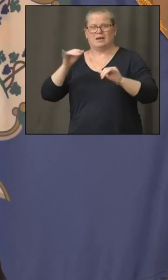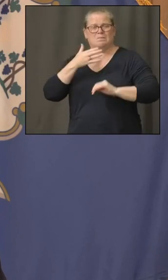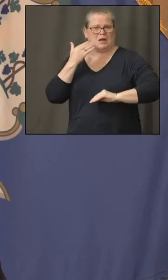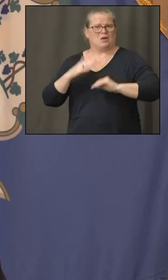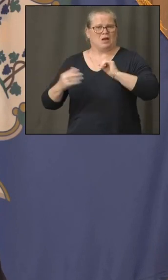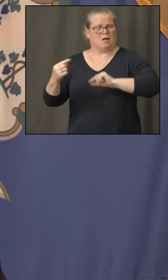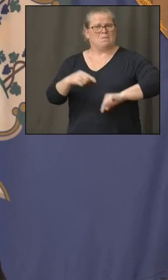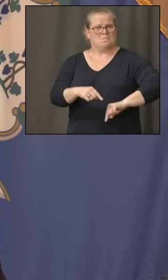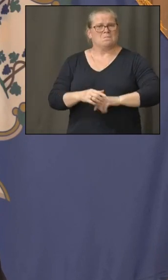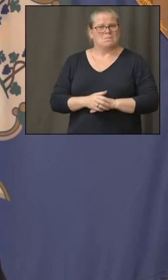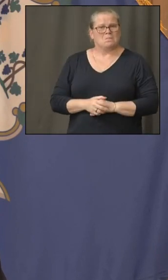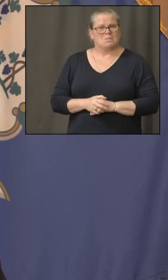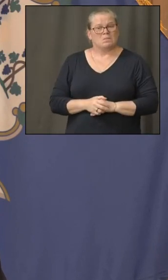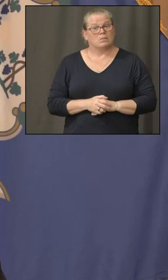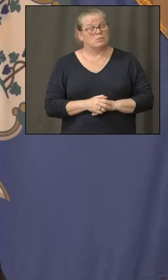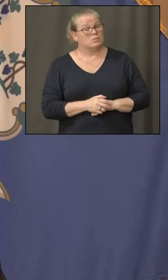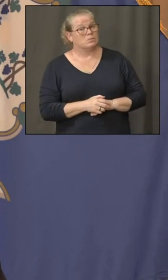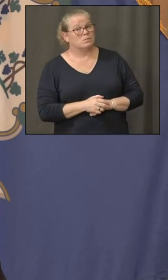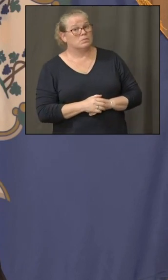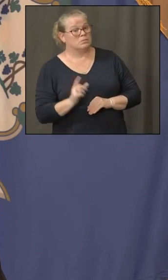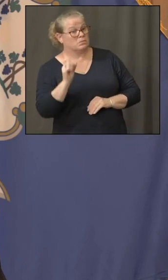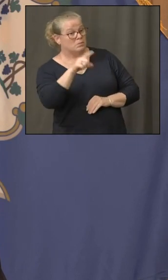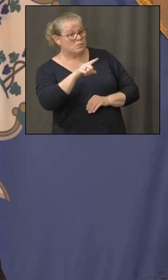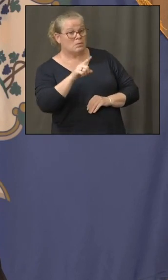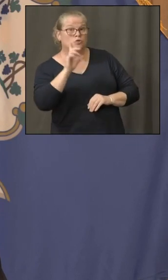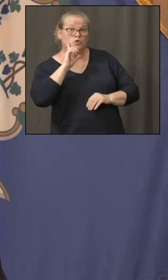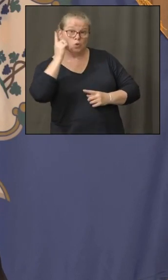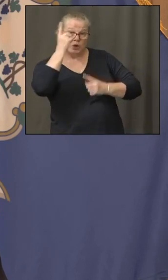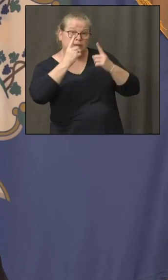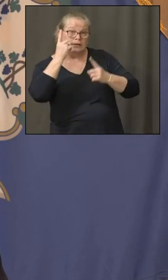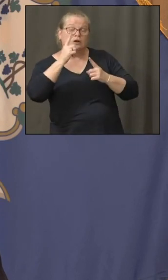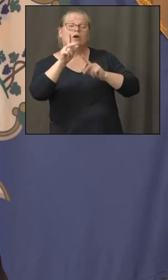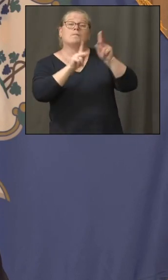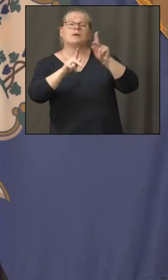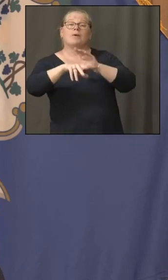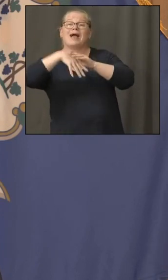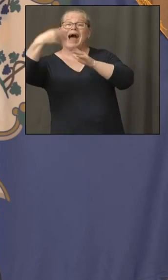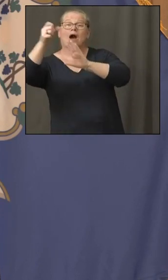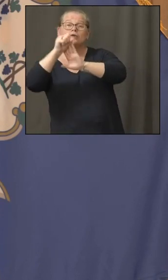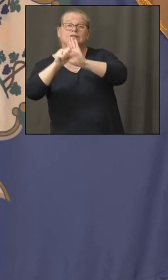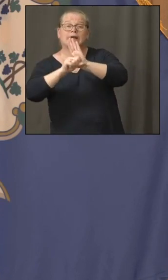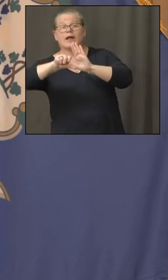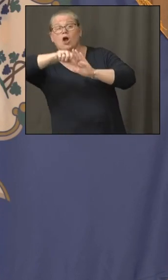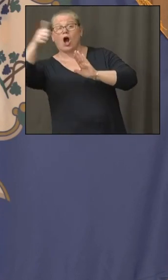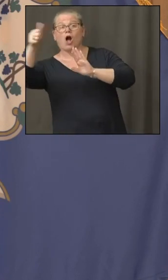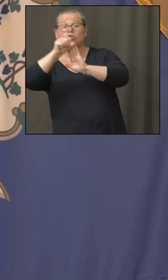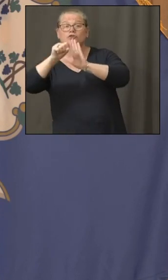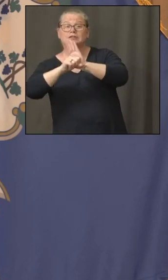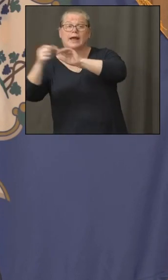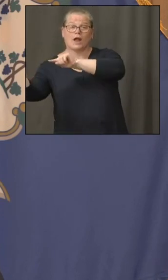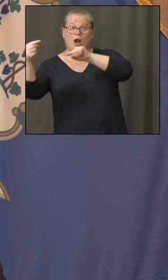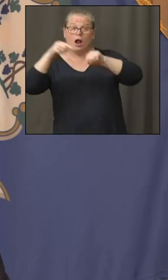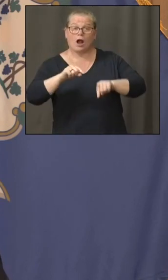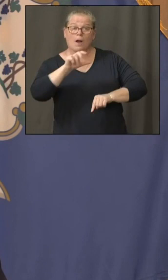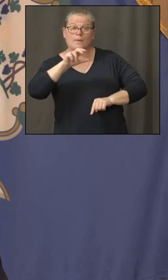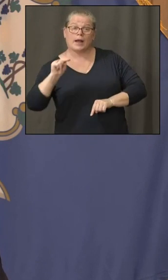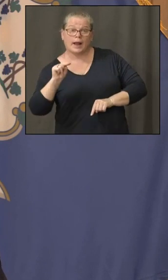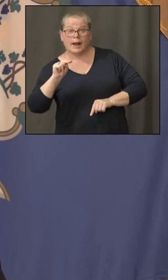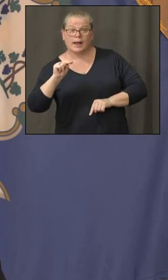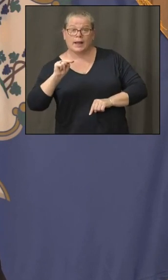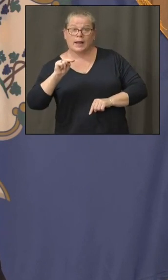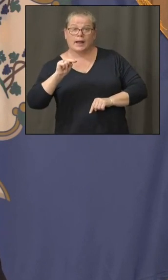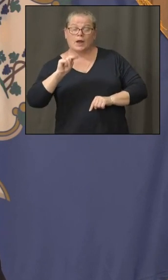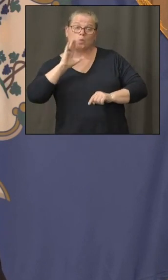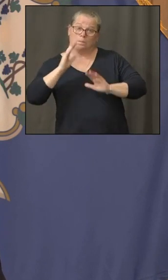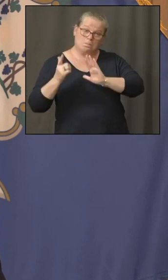So you would consider just banning out-of-state people from the park? I'm not sure that's legal, but I know that we can charge for parking,